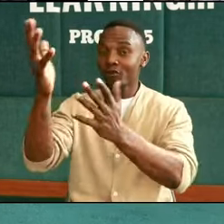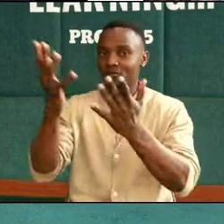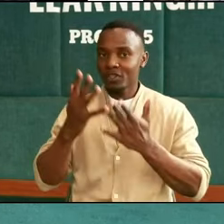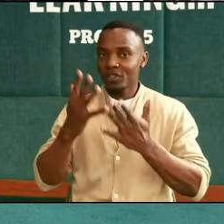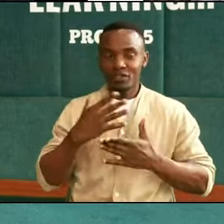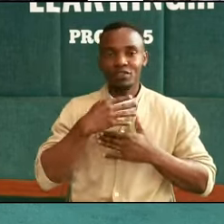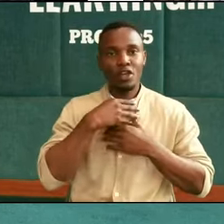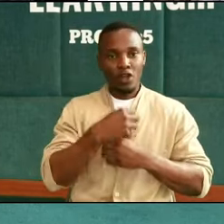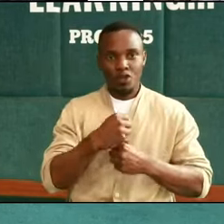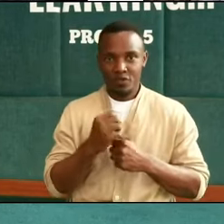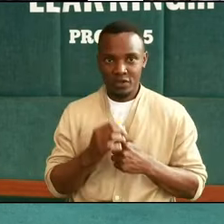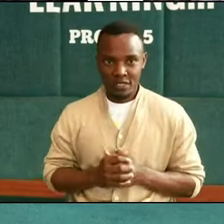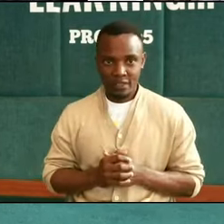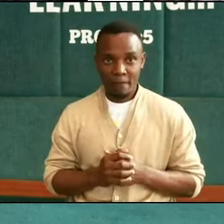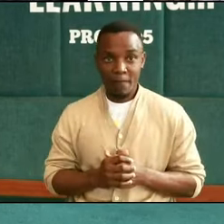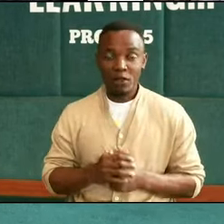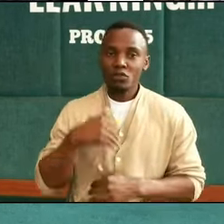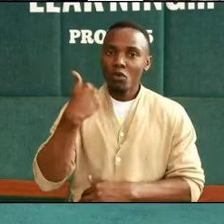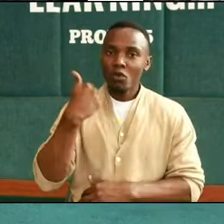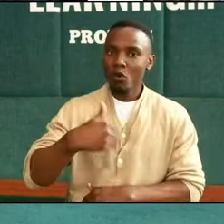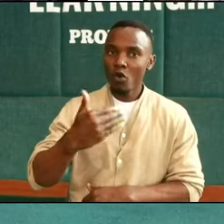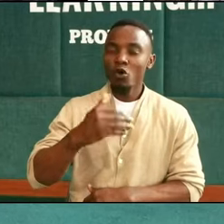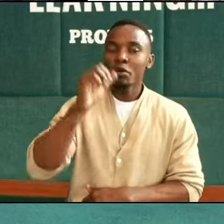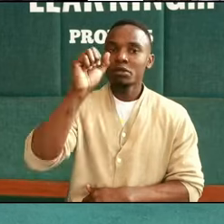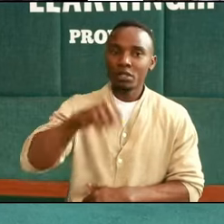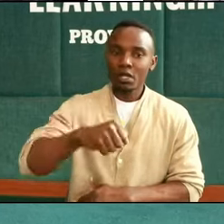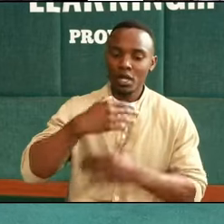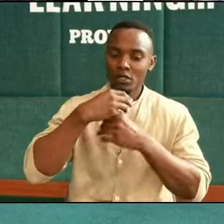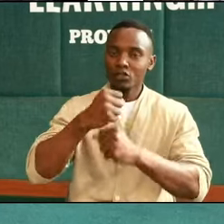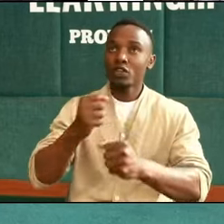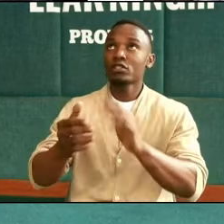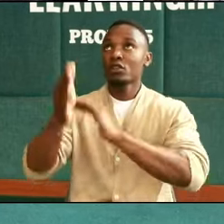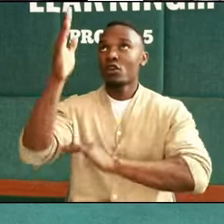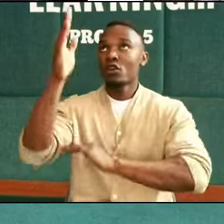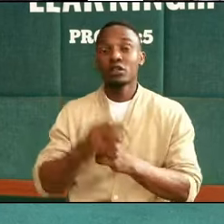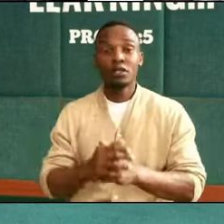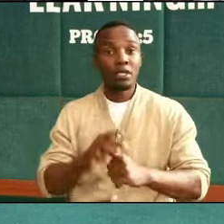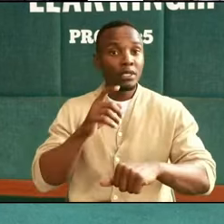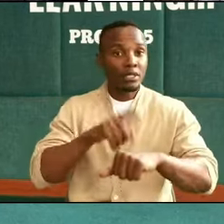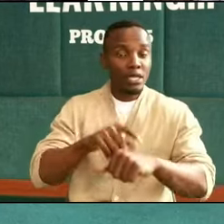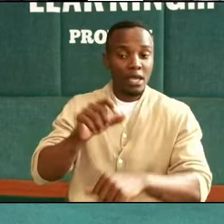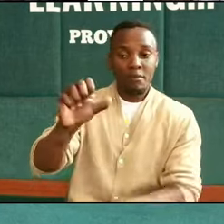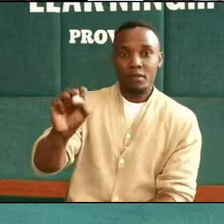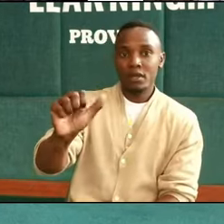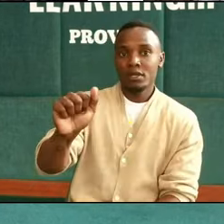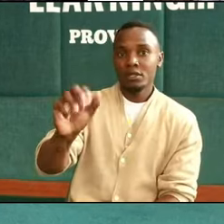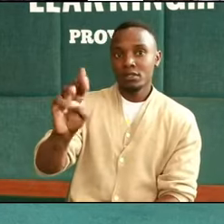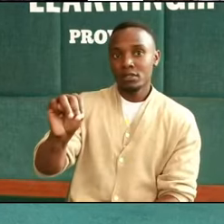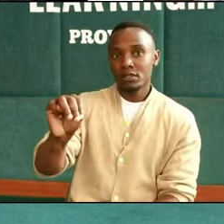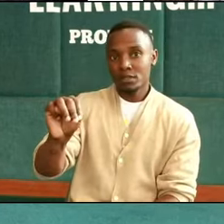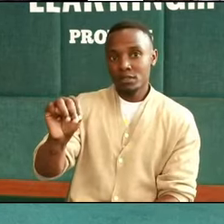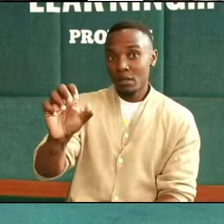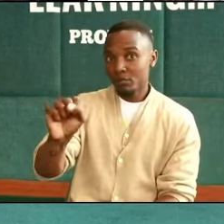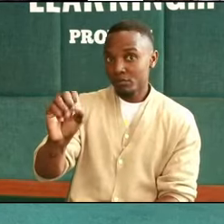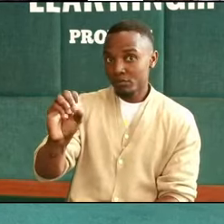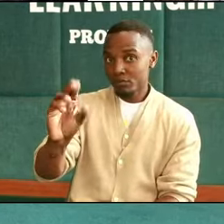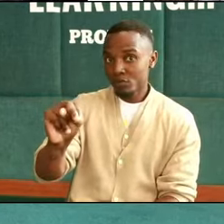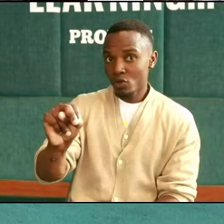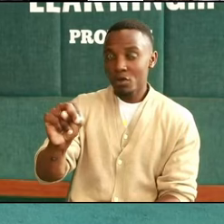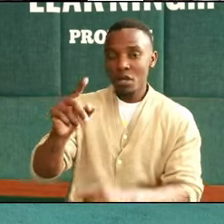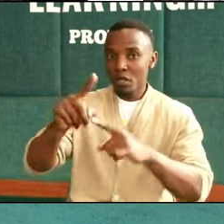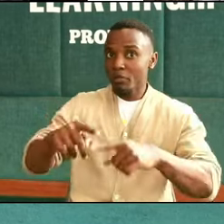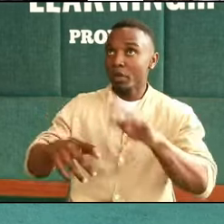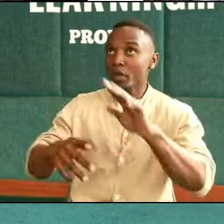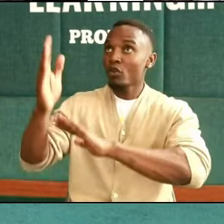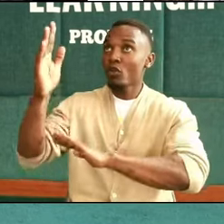So it teaches us that we can always trust in God. When Samson depended on God, God always gave him strength. You